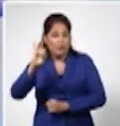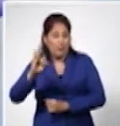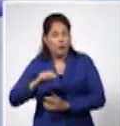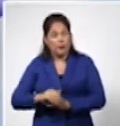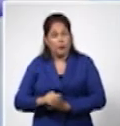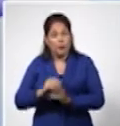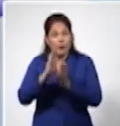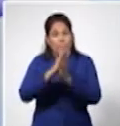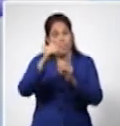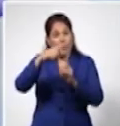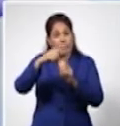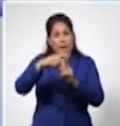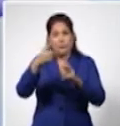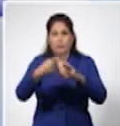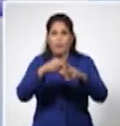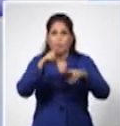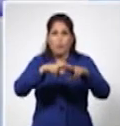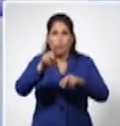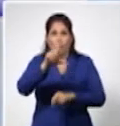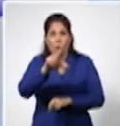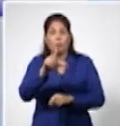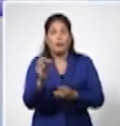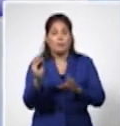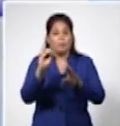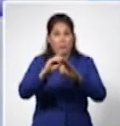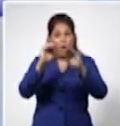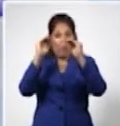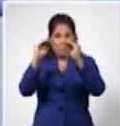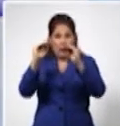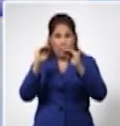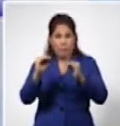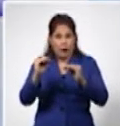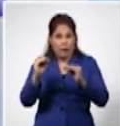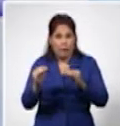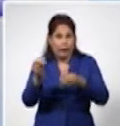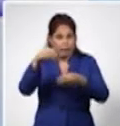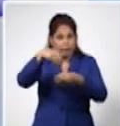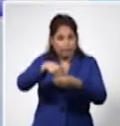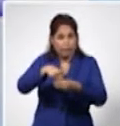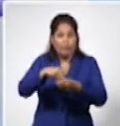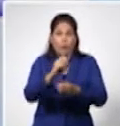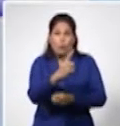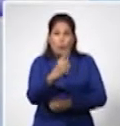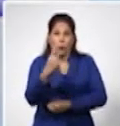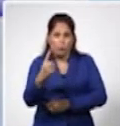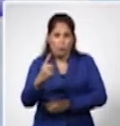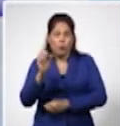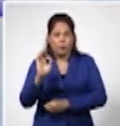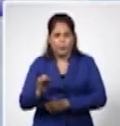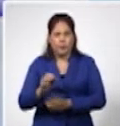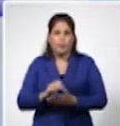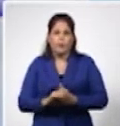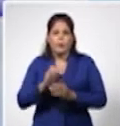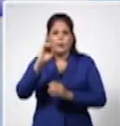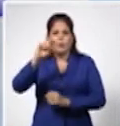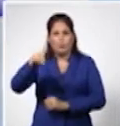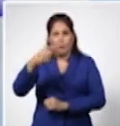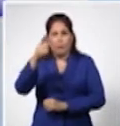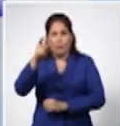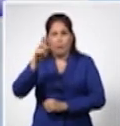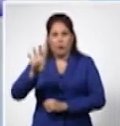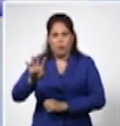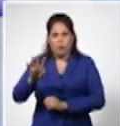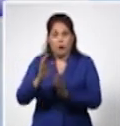inhabitants. Then Villa Clara with 2.57, Las Tunas with